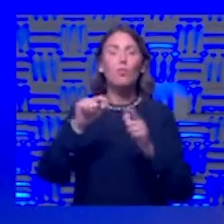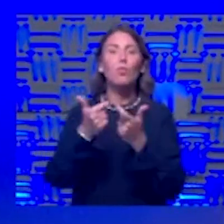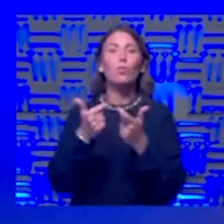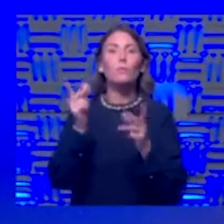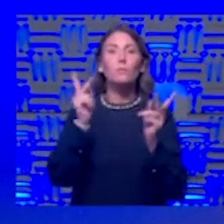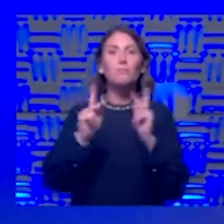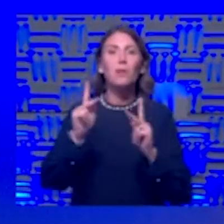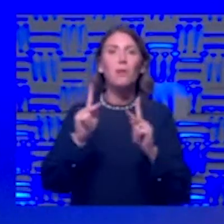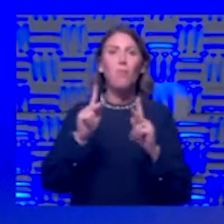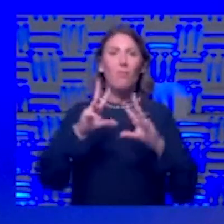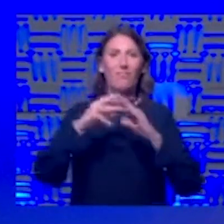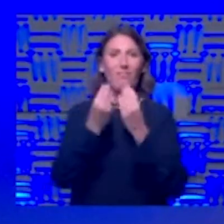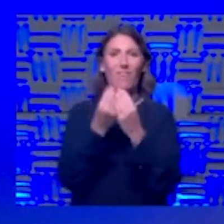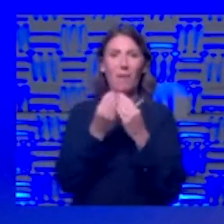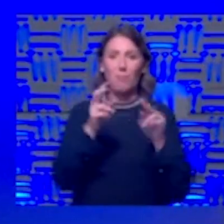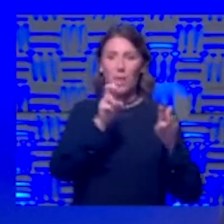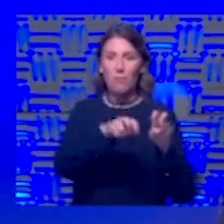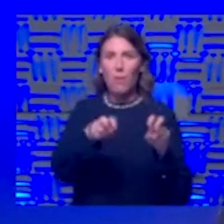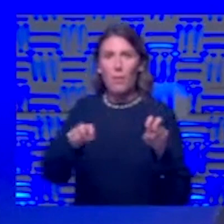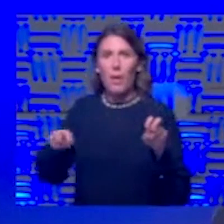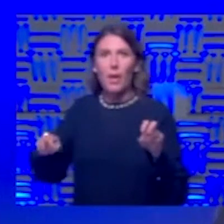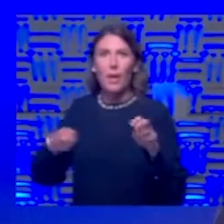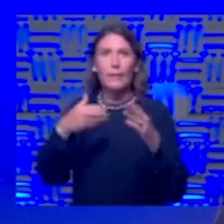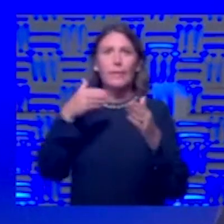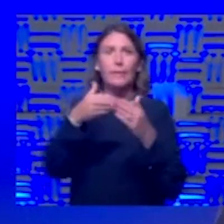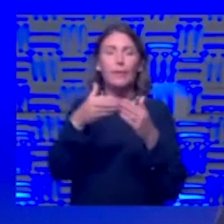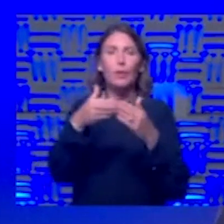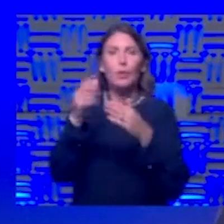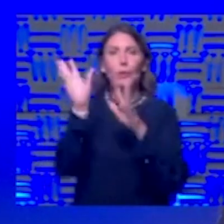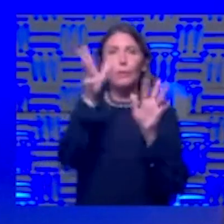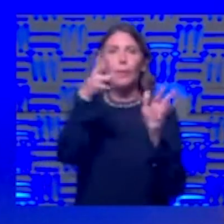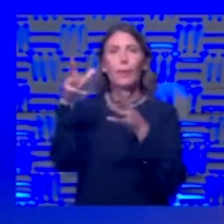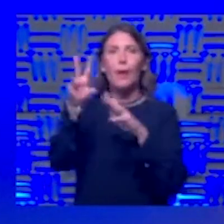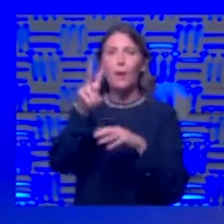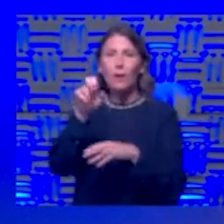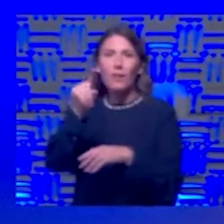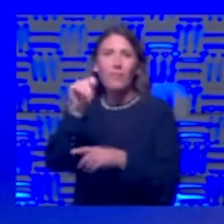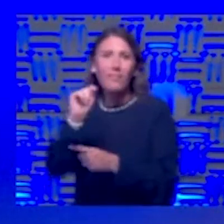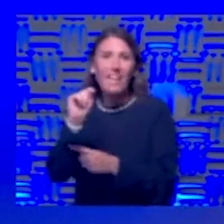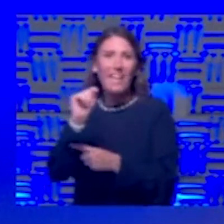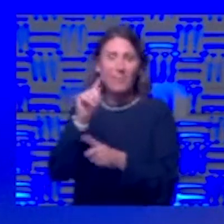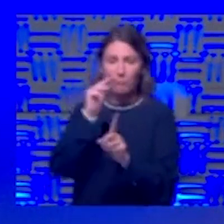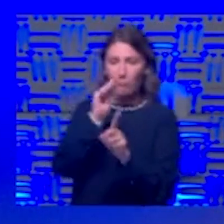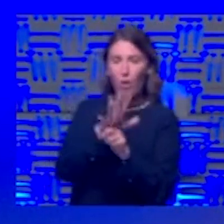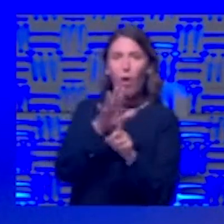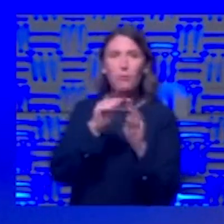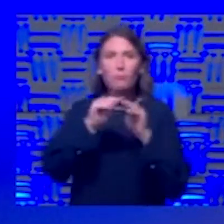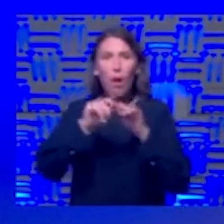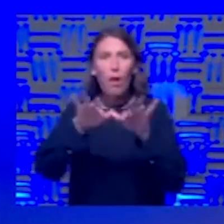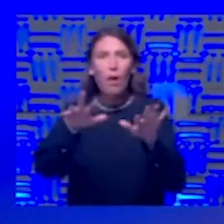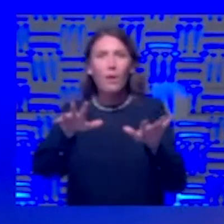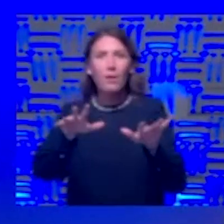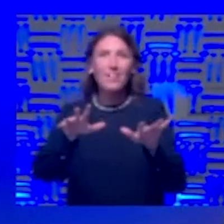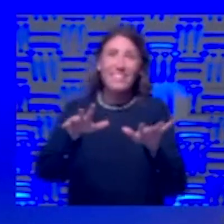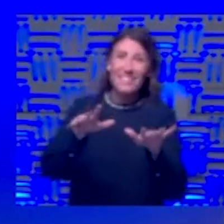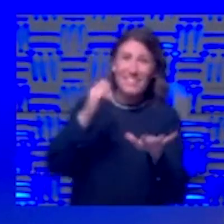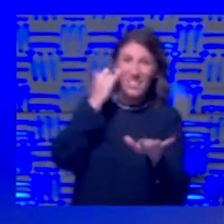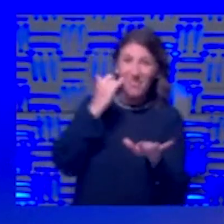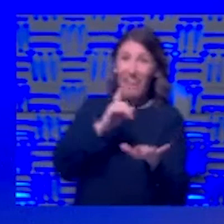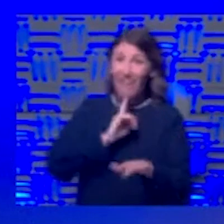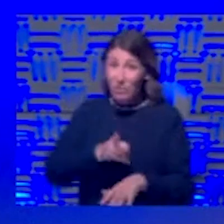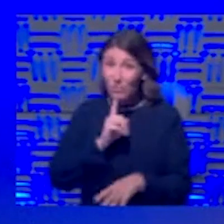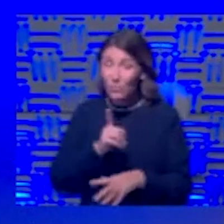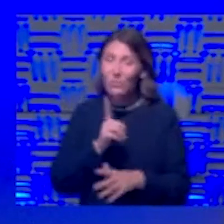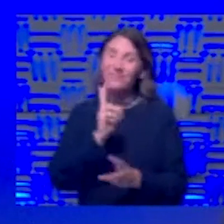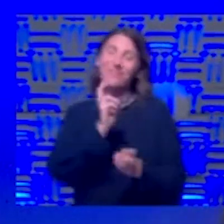to an air vent. What did that cause any spread? It's really hard to say. I think